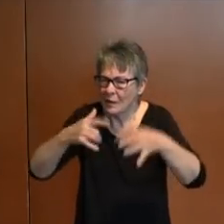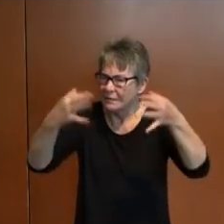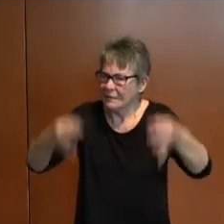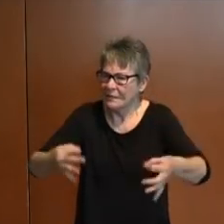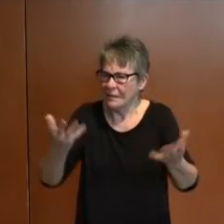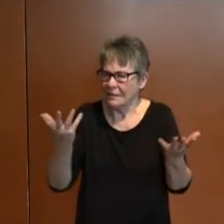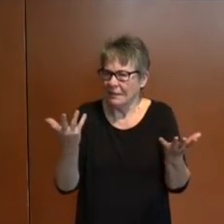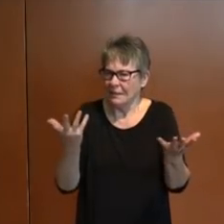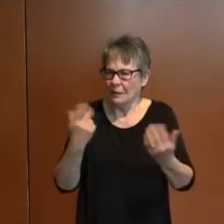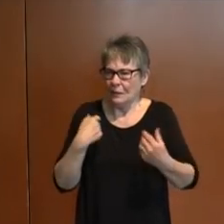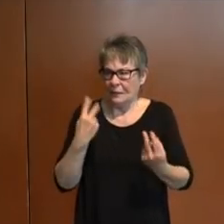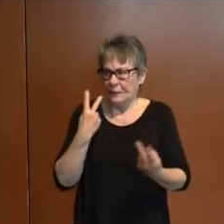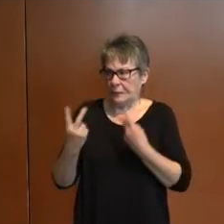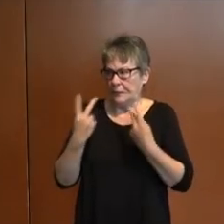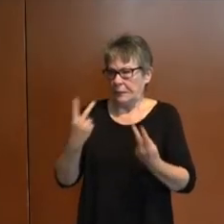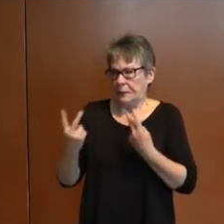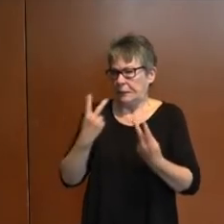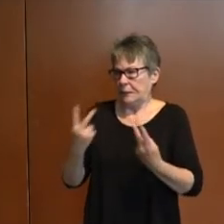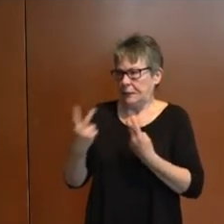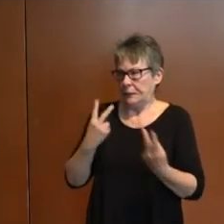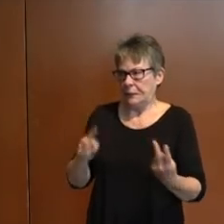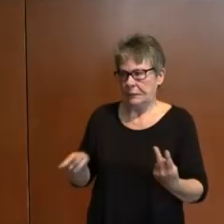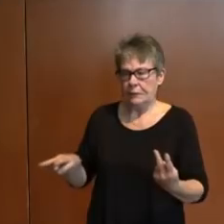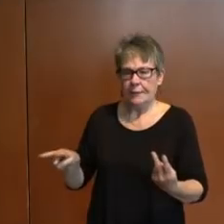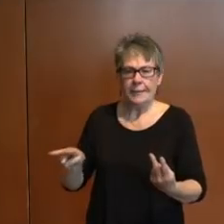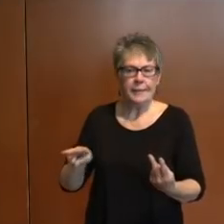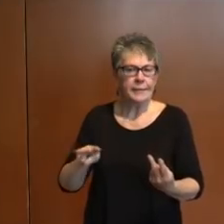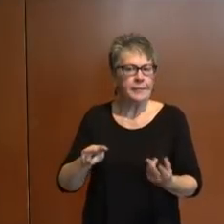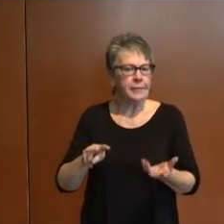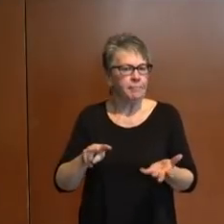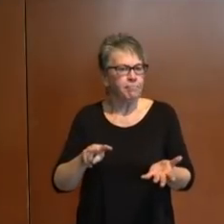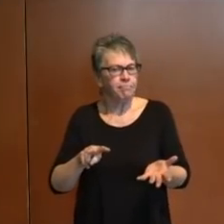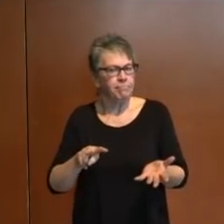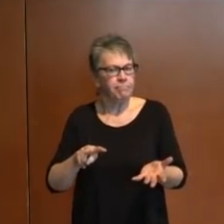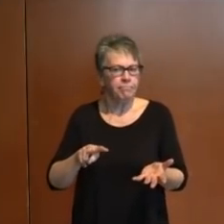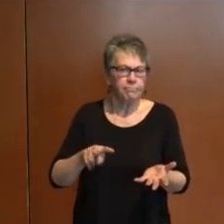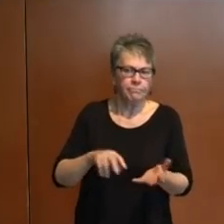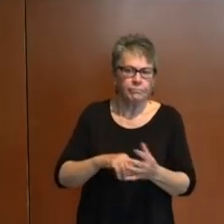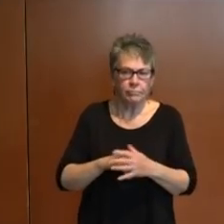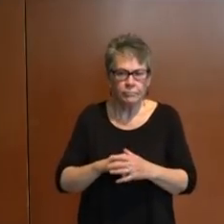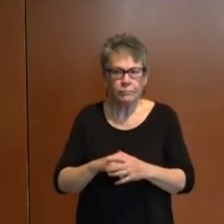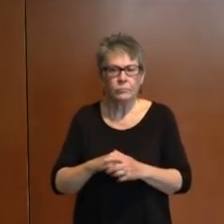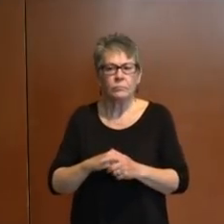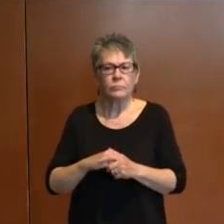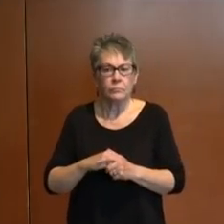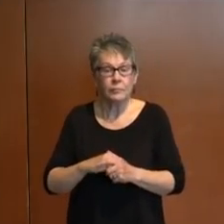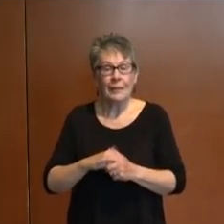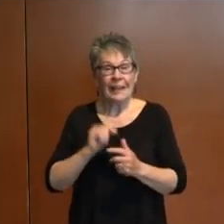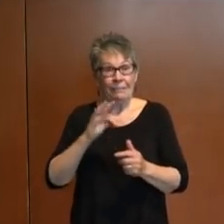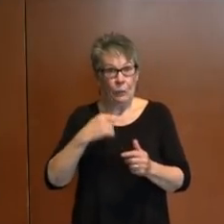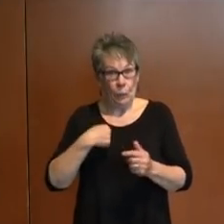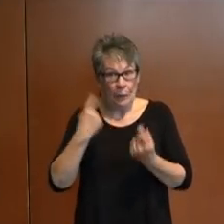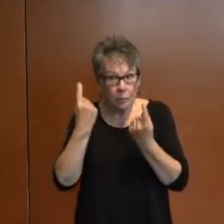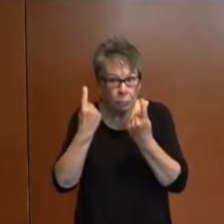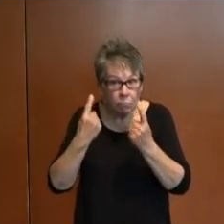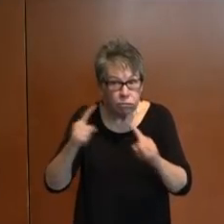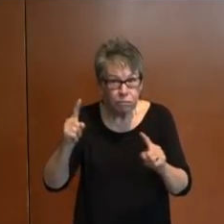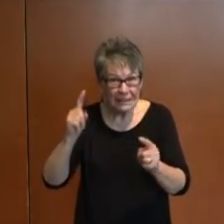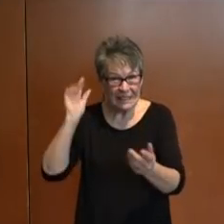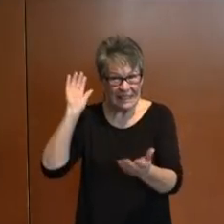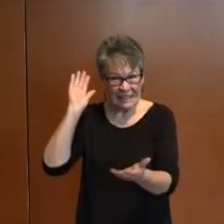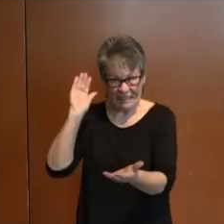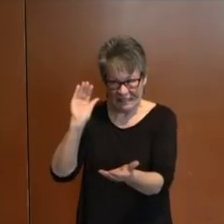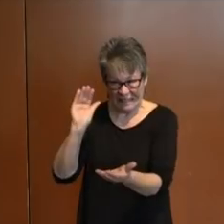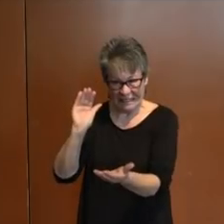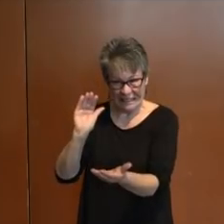the inputs I've got, is if we reverse that, if we transpose that order somehow, if we begin to open